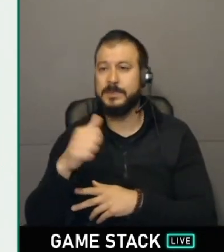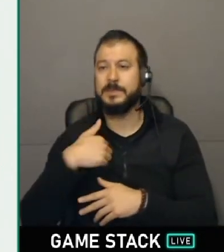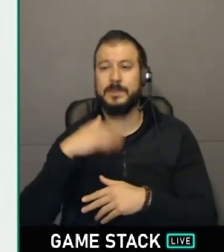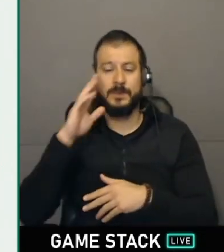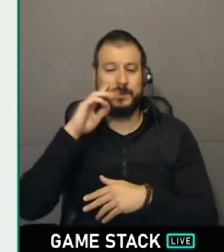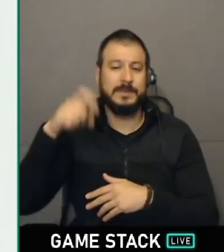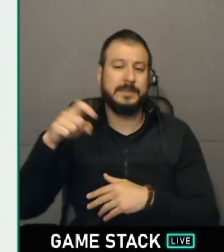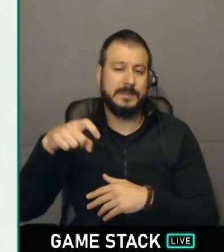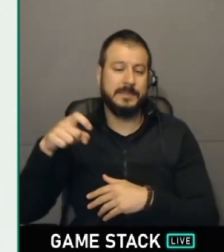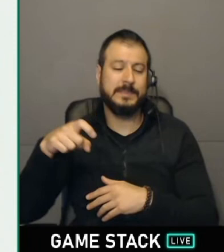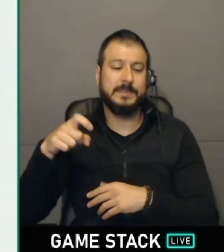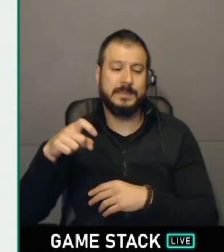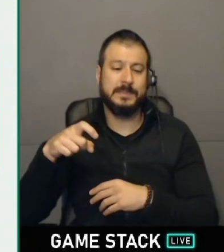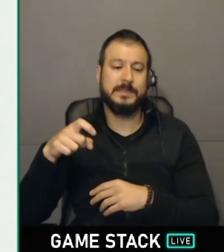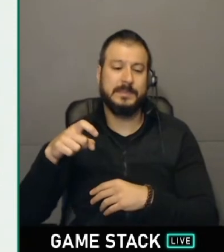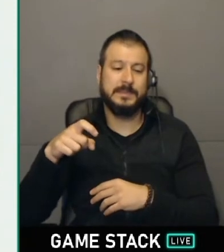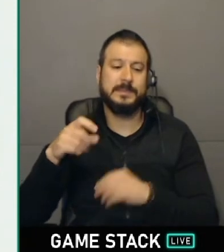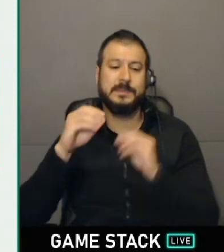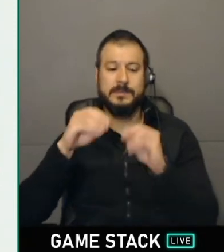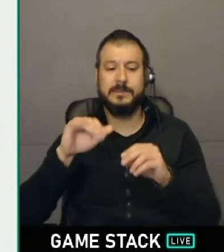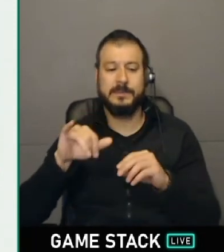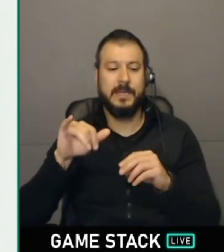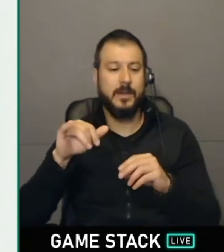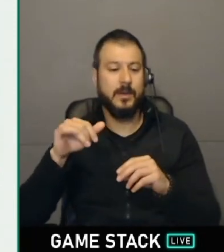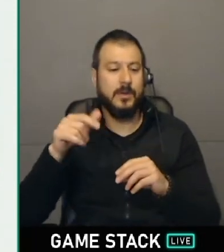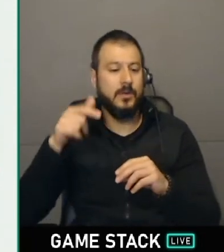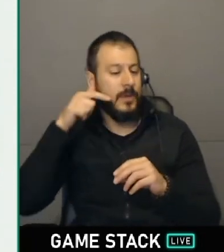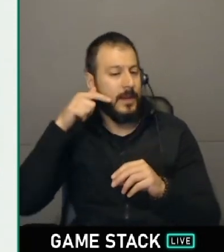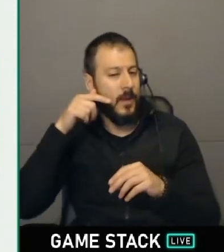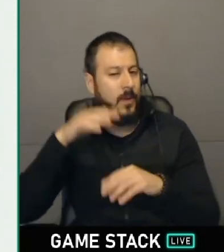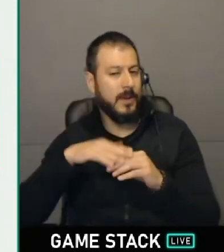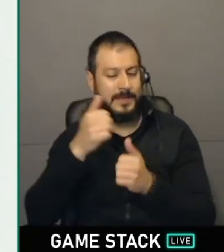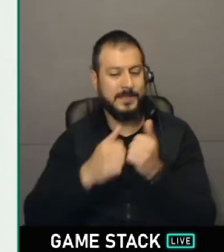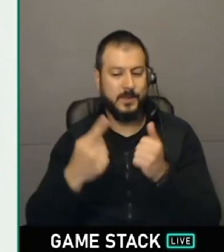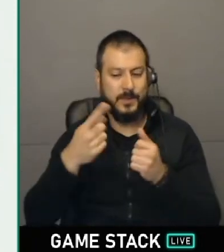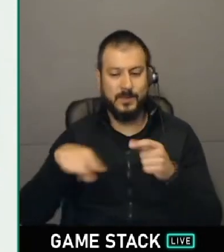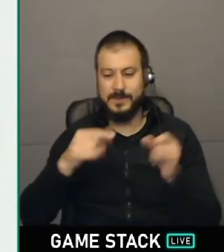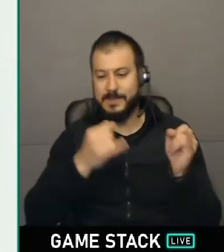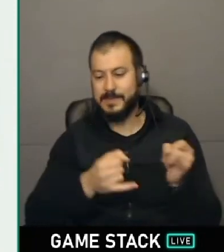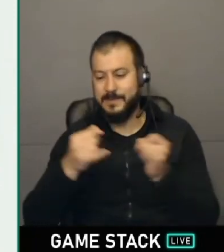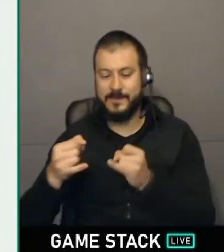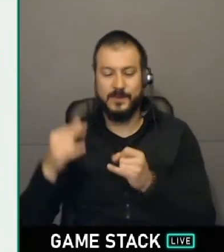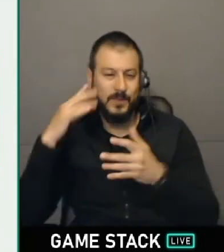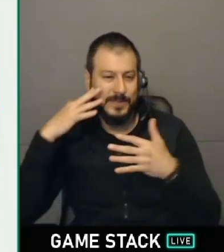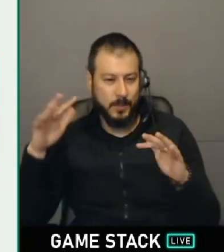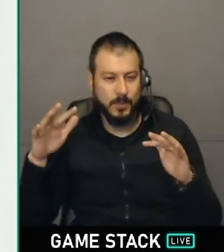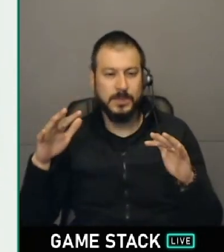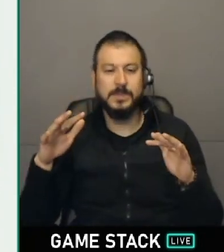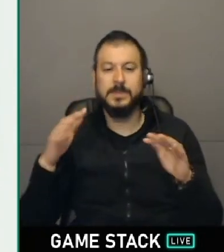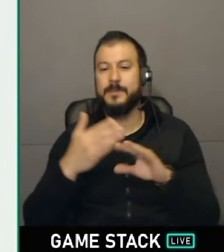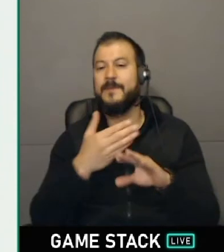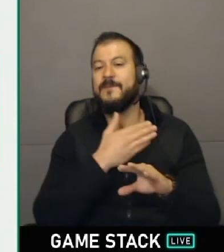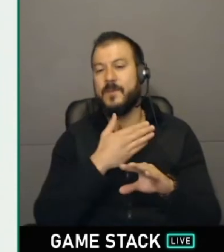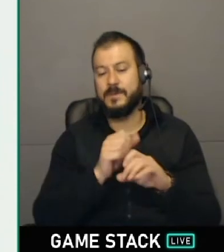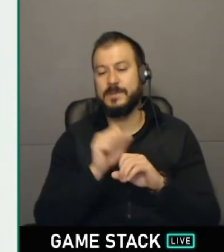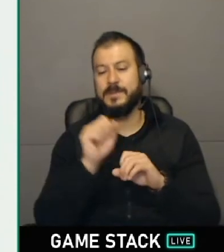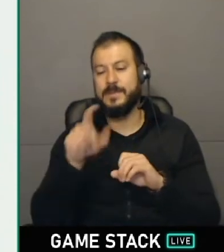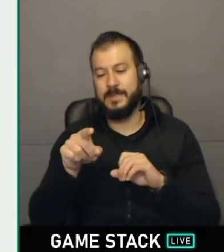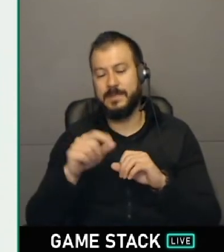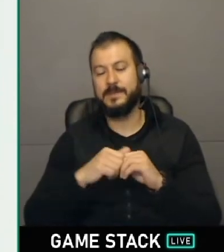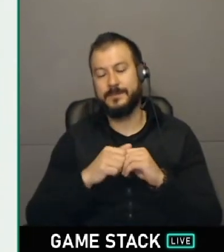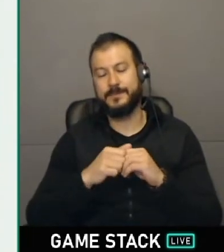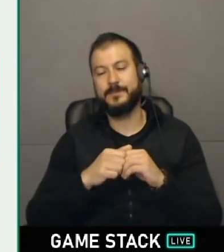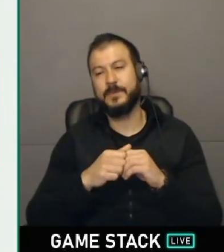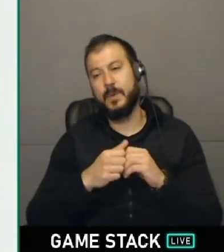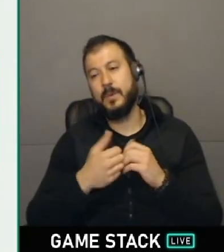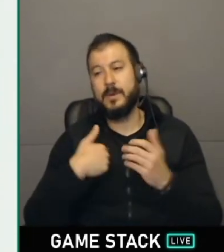to put that radio DSP onto each one of those individual sounds before sending it off. So I